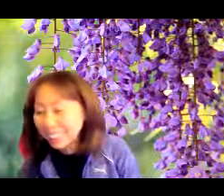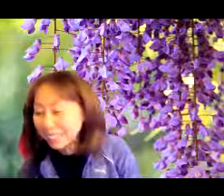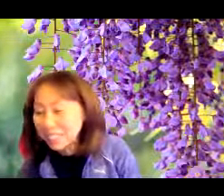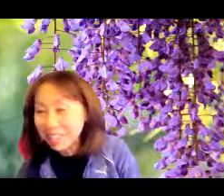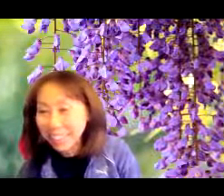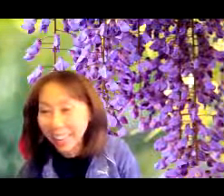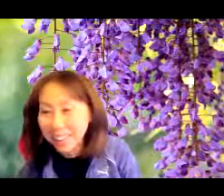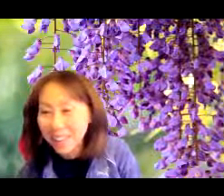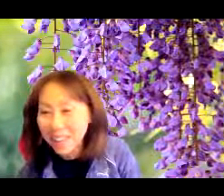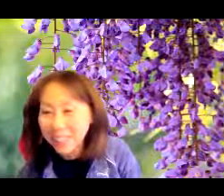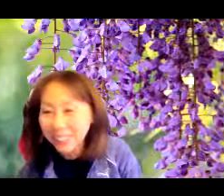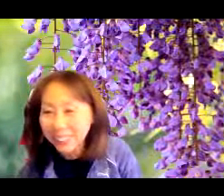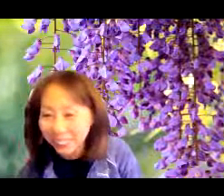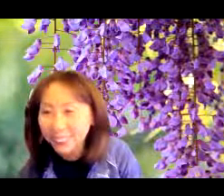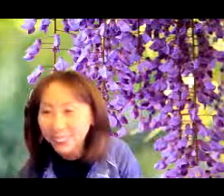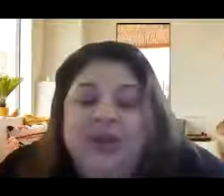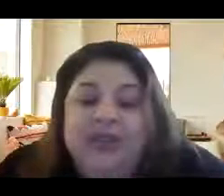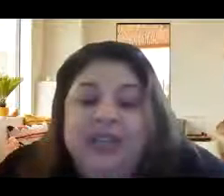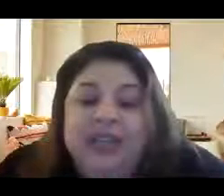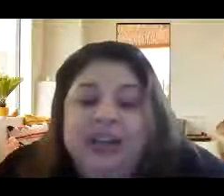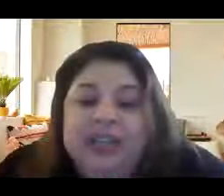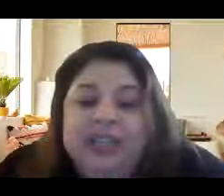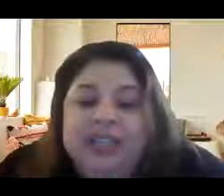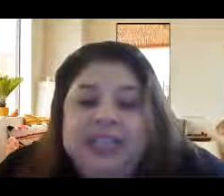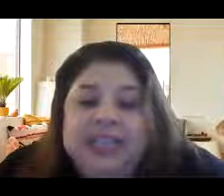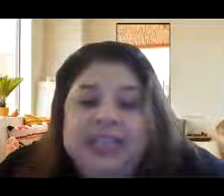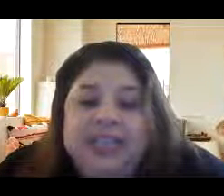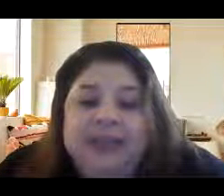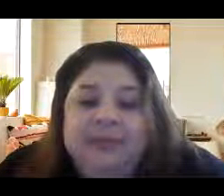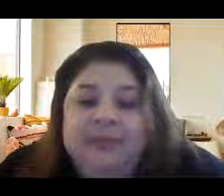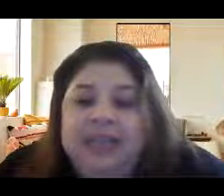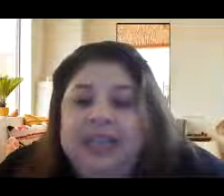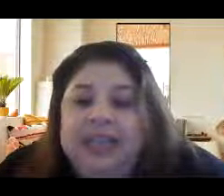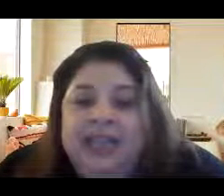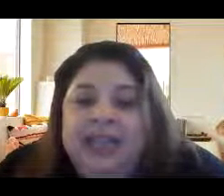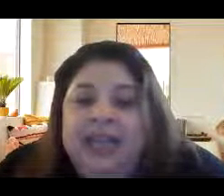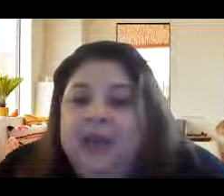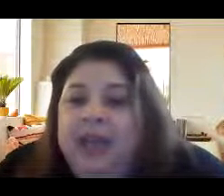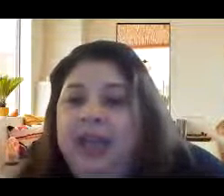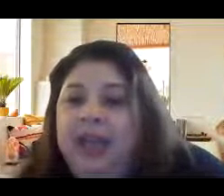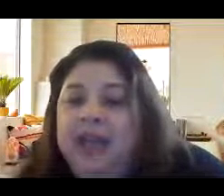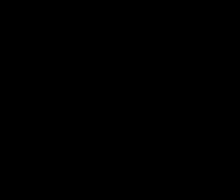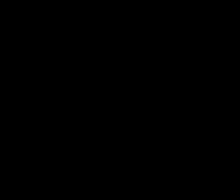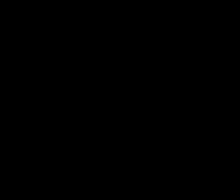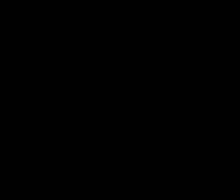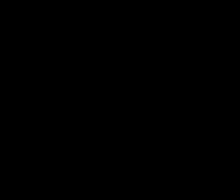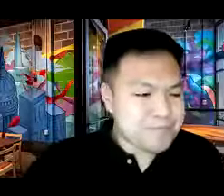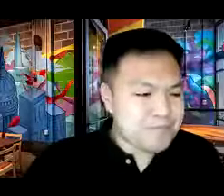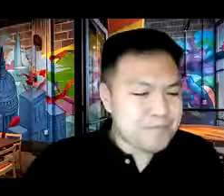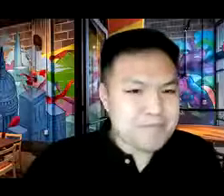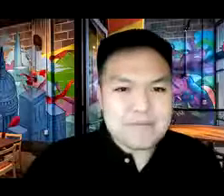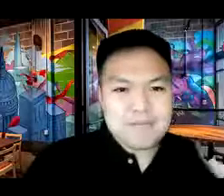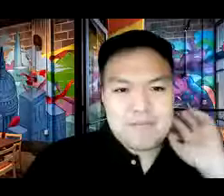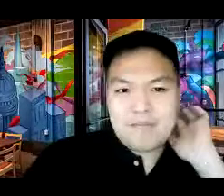Thank you for doing that. Thank you, Evelyn. Congratulations. Thanks, Kim. And now we